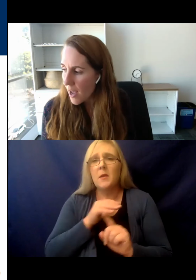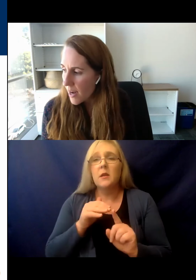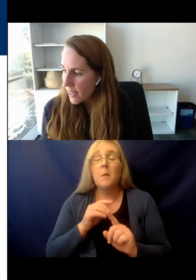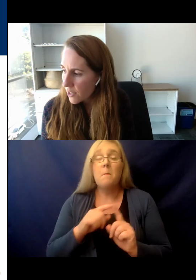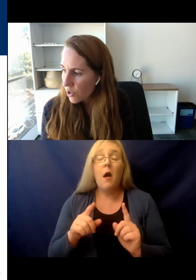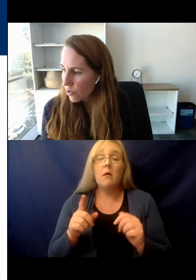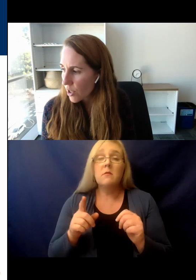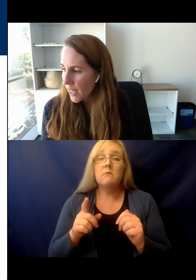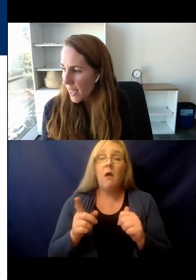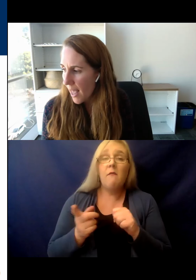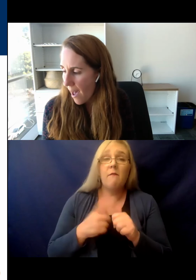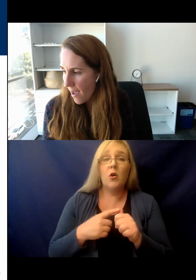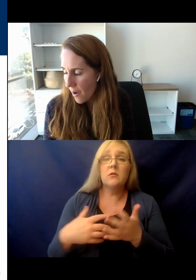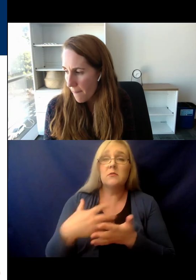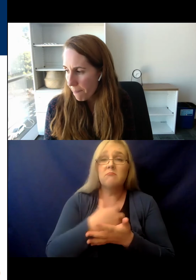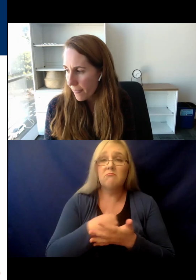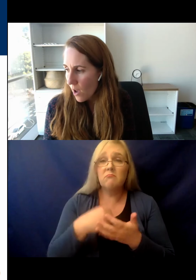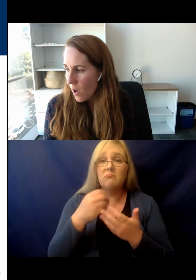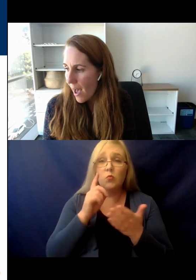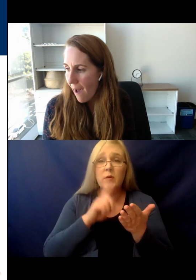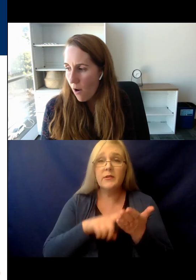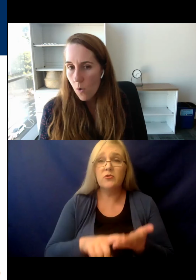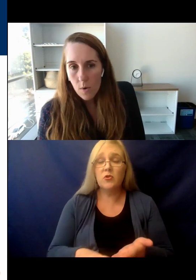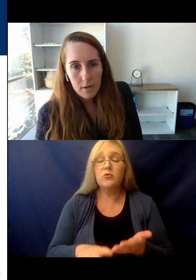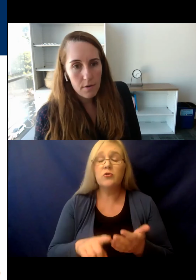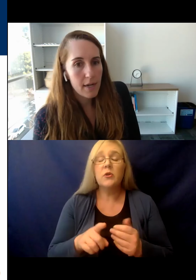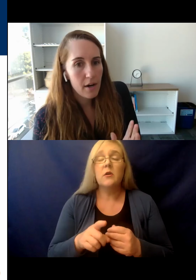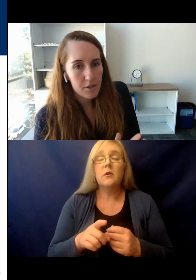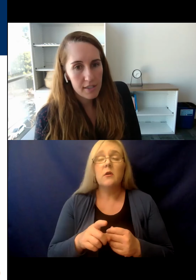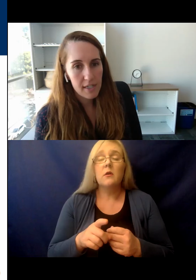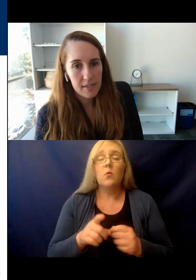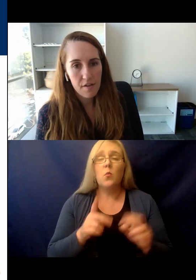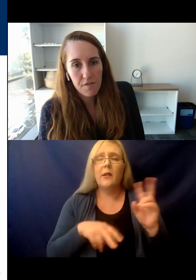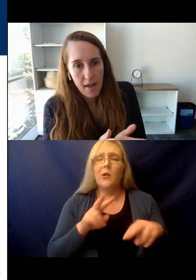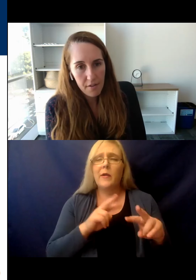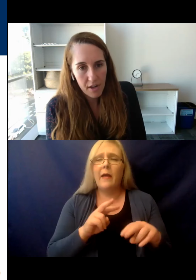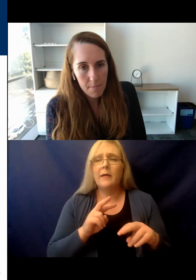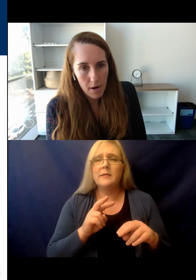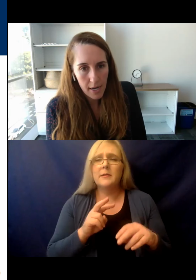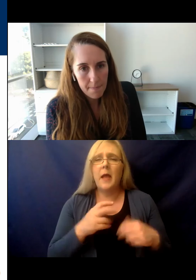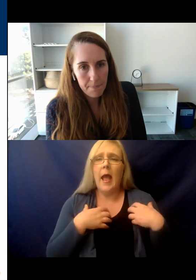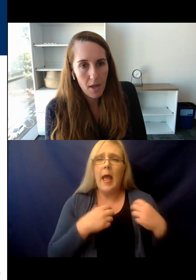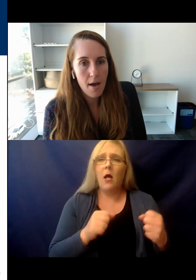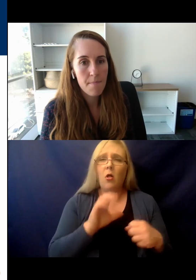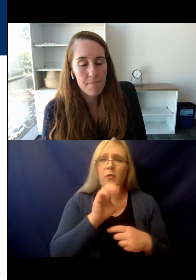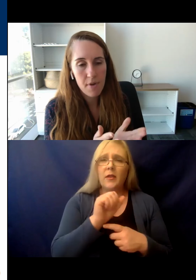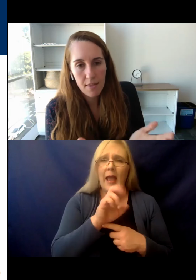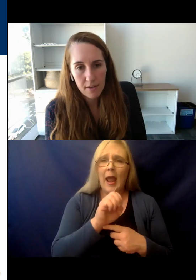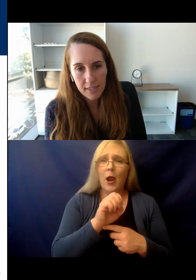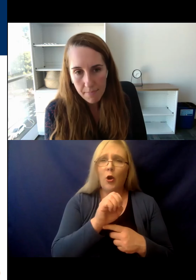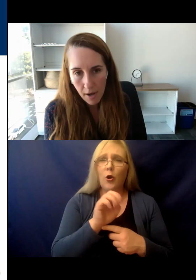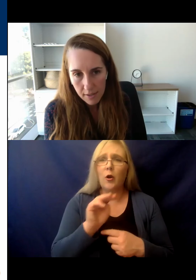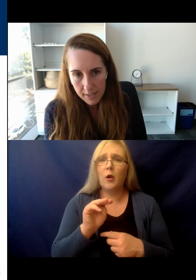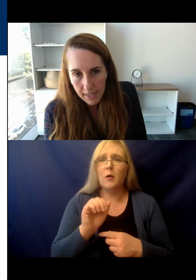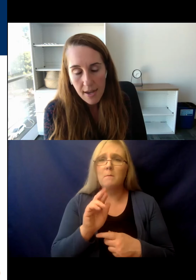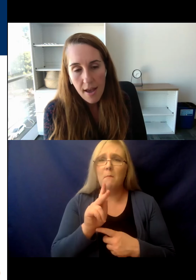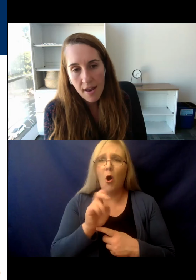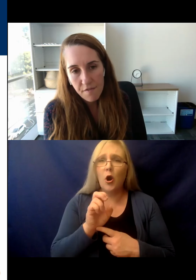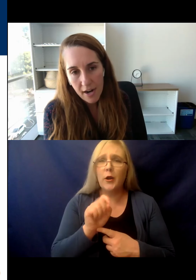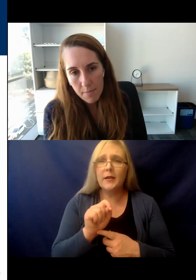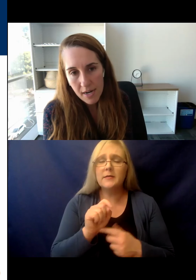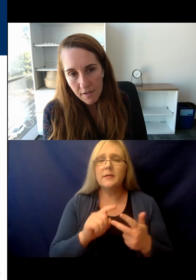we've done is looking at how characteristics of the healthcare market, the state